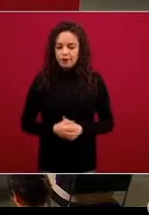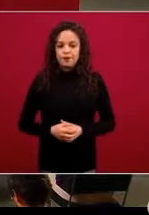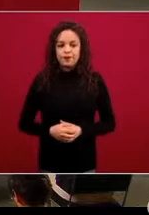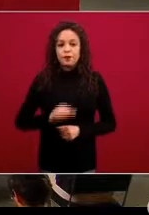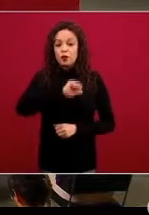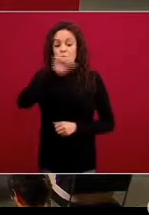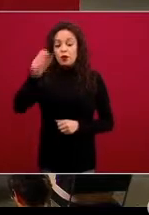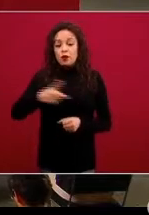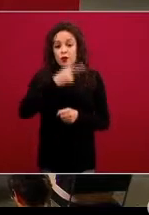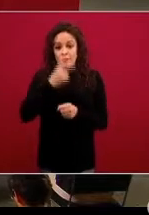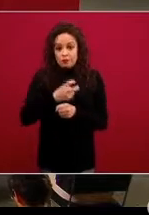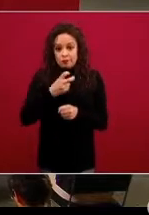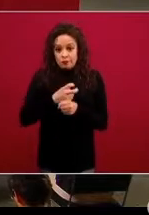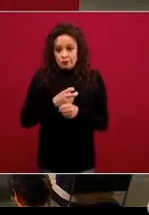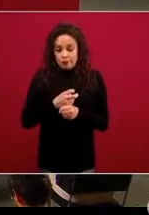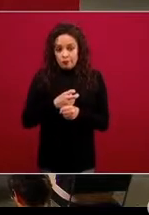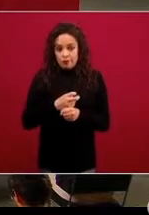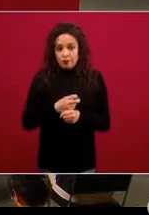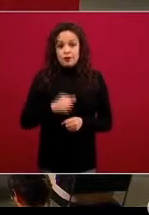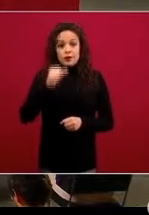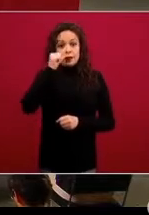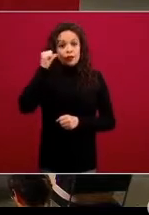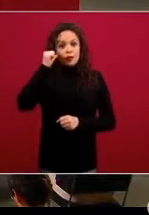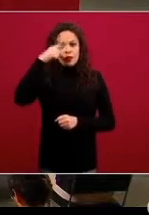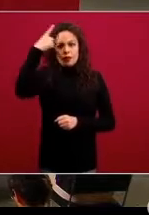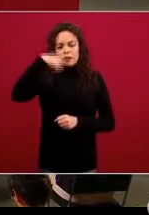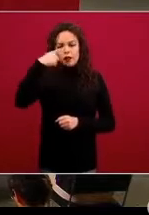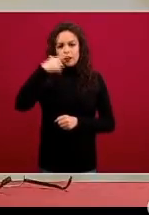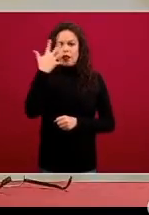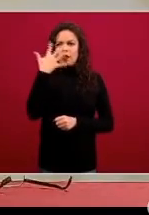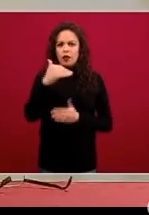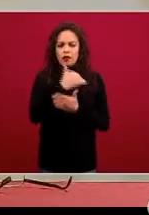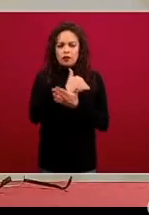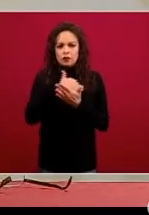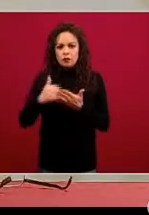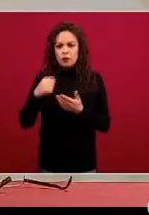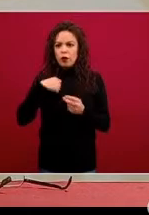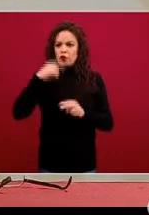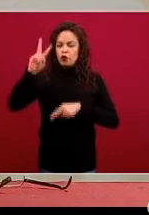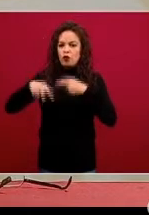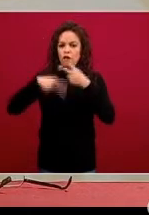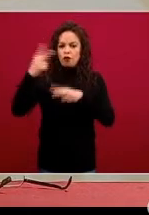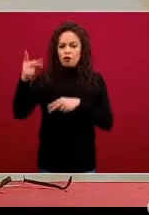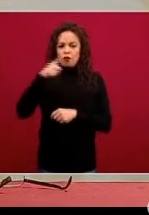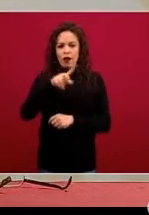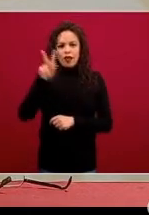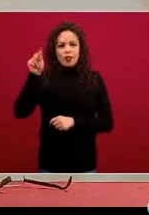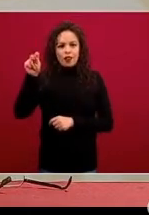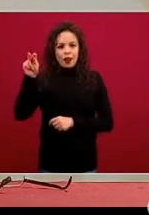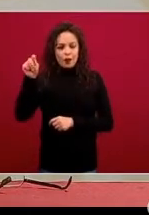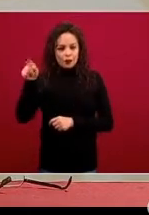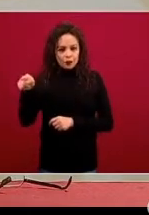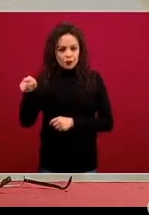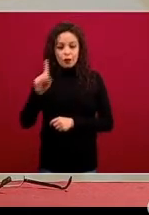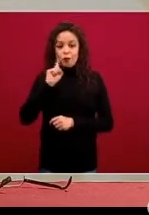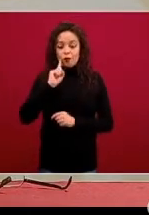reconversion program as talking about phases of the epidemic. They don't have anything to do with each other necessarily.